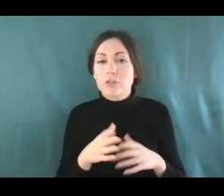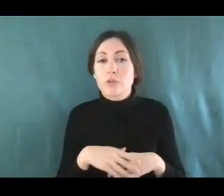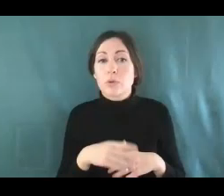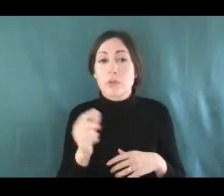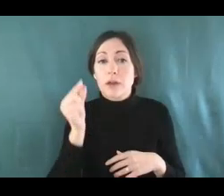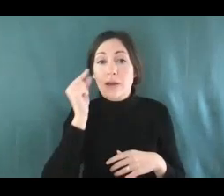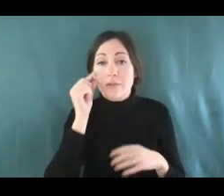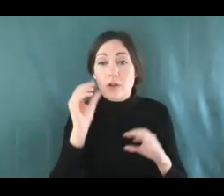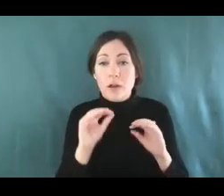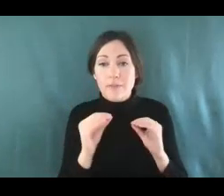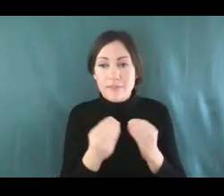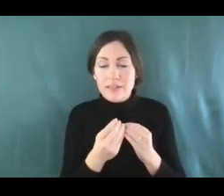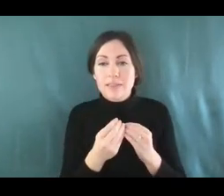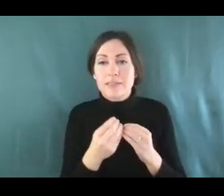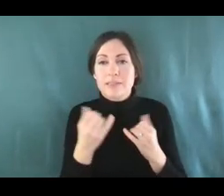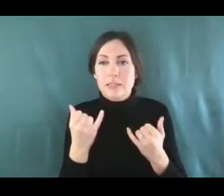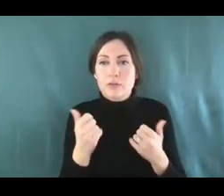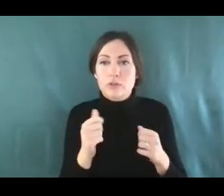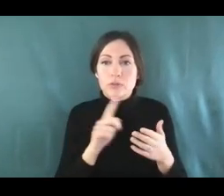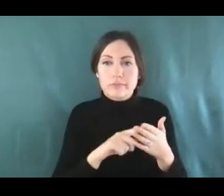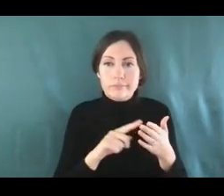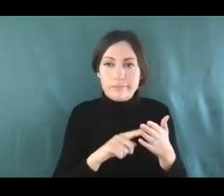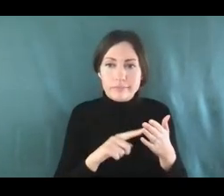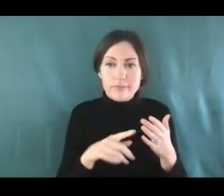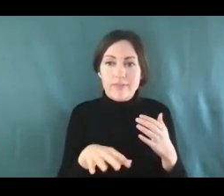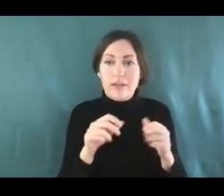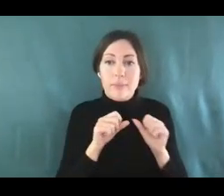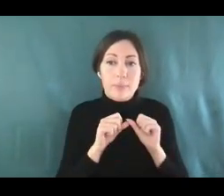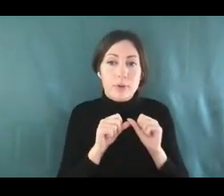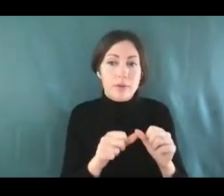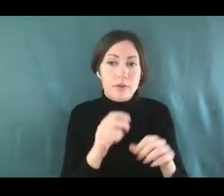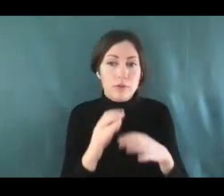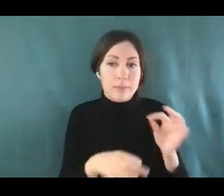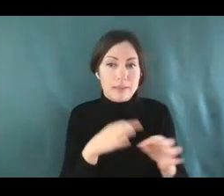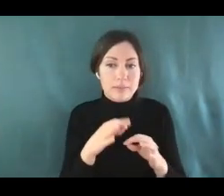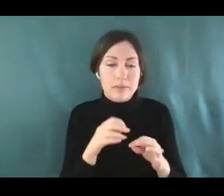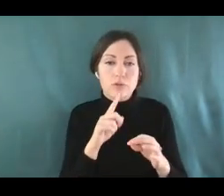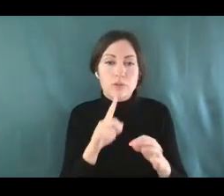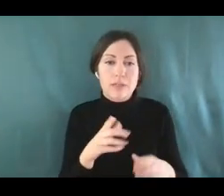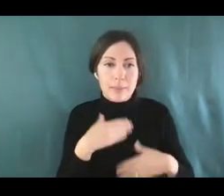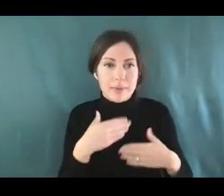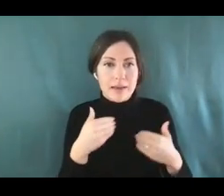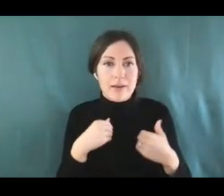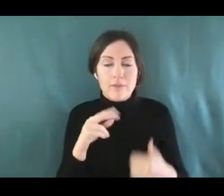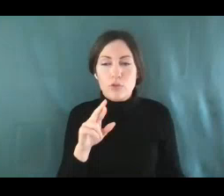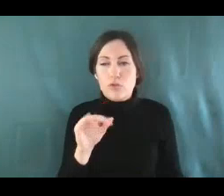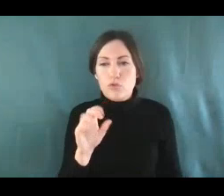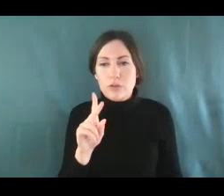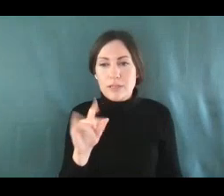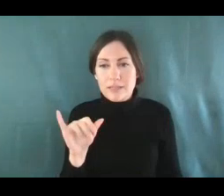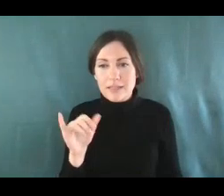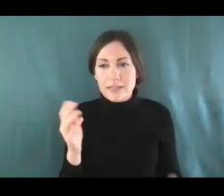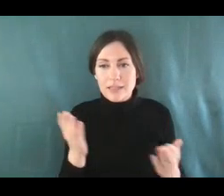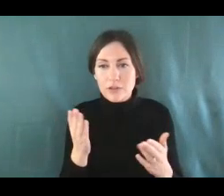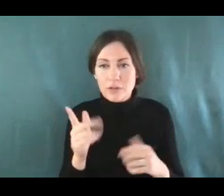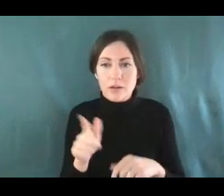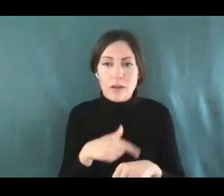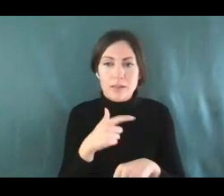office is conducting their search for a permanent replacement, but we're really happy to have Ricky here, long time with the